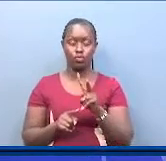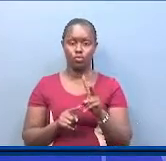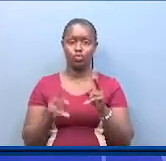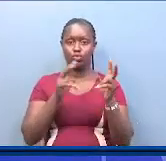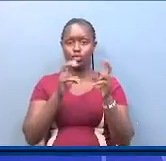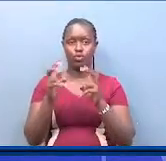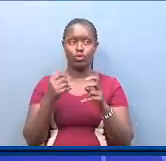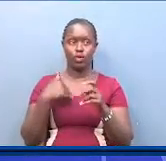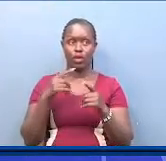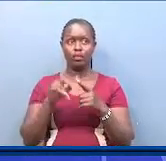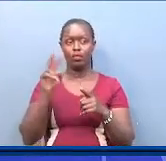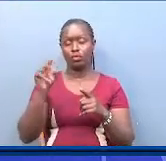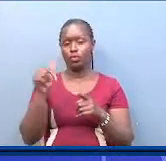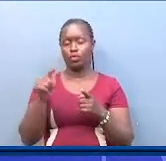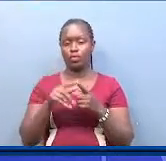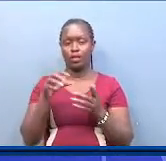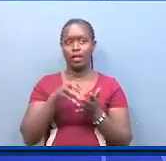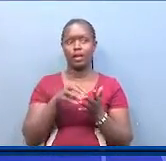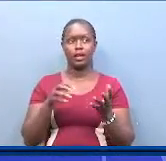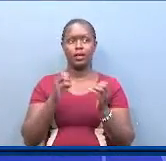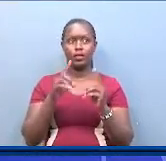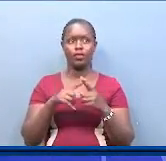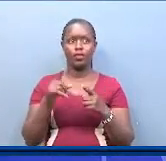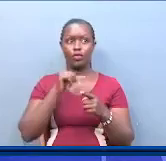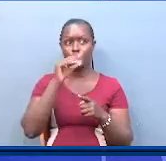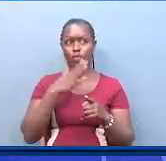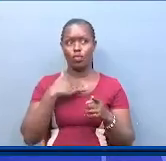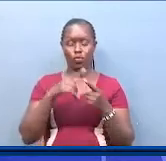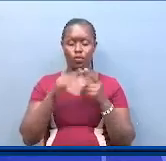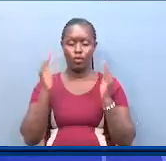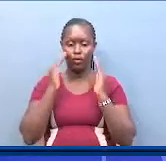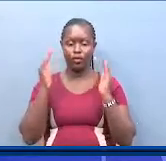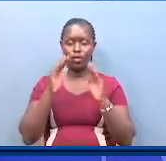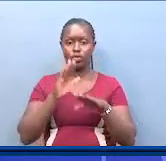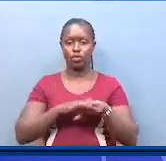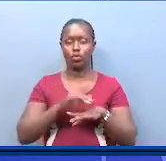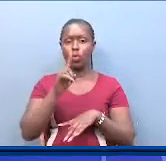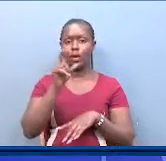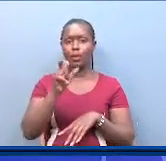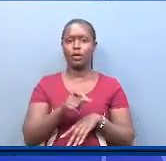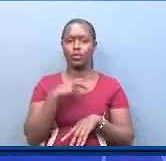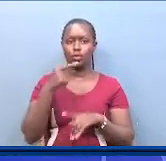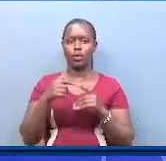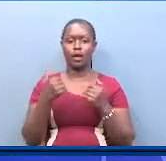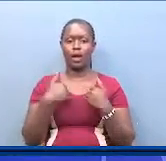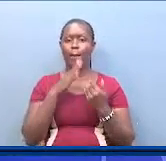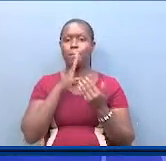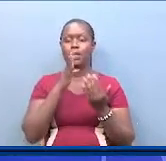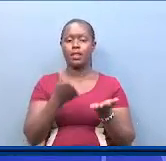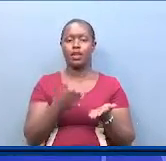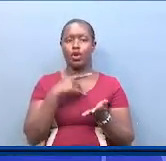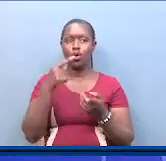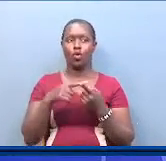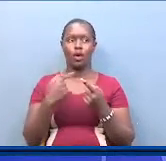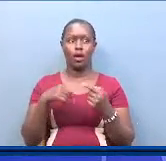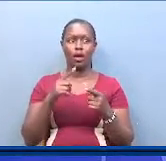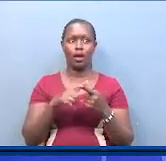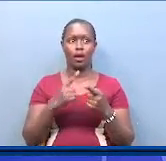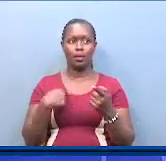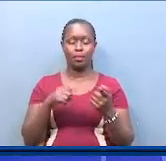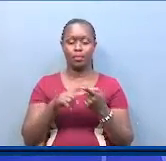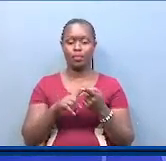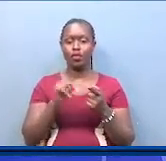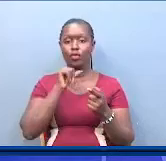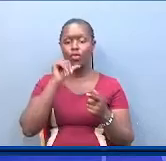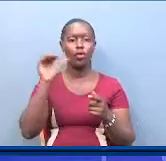here. We have two other candidates. Absolutely. So we don't want to concentrate on one candidate who has been there, who has been defiant, who